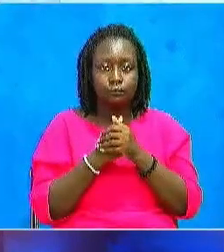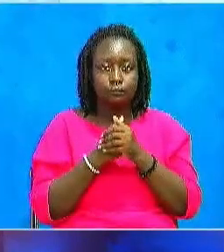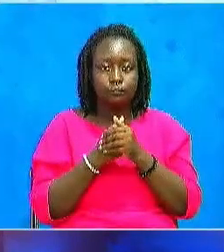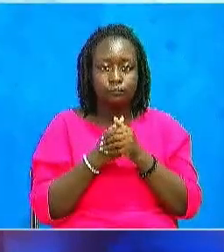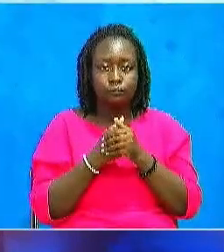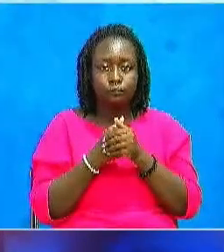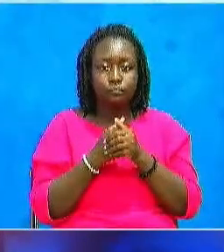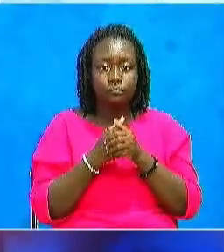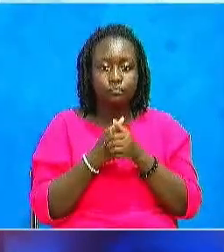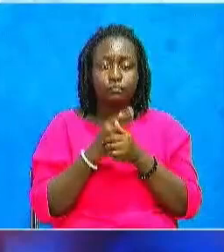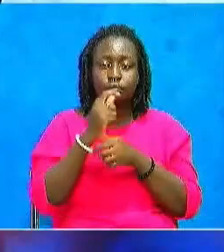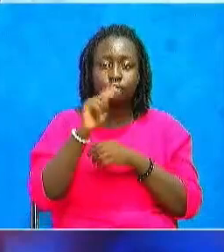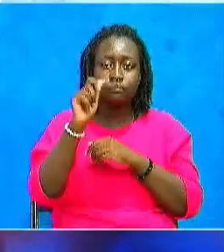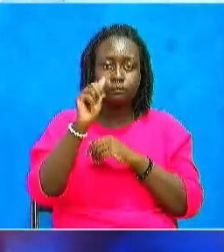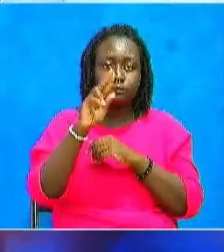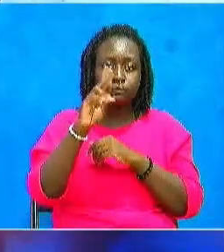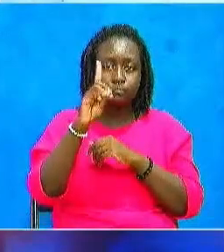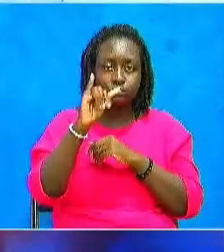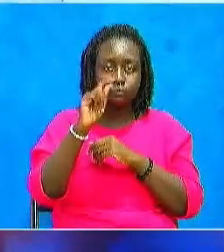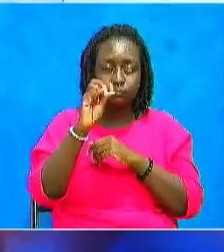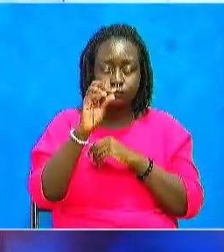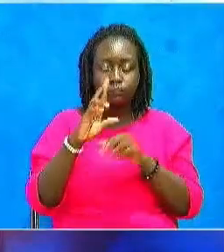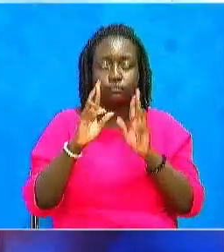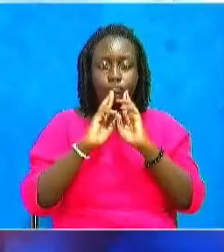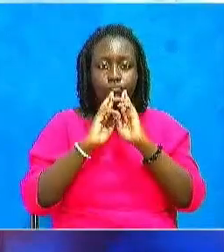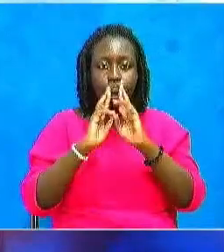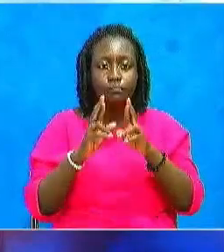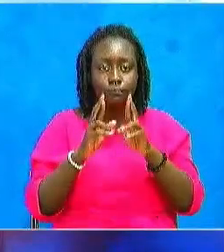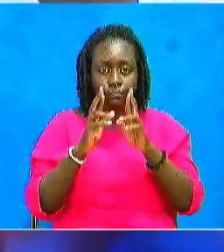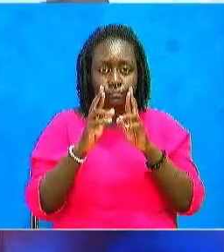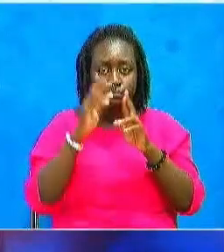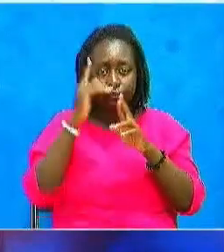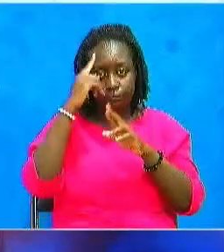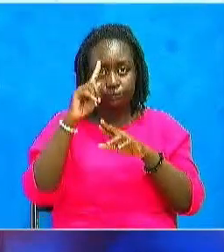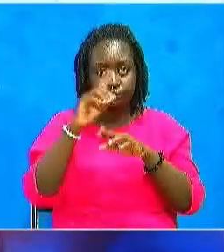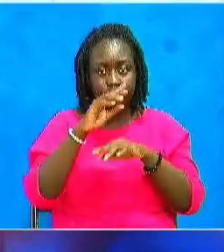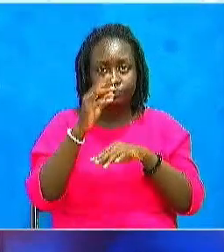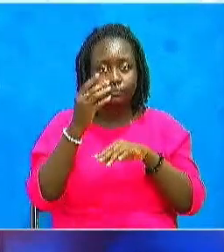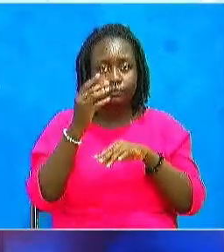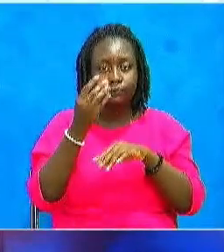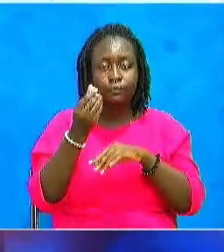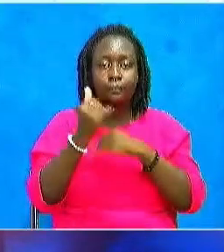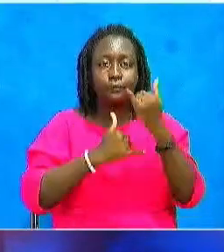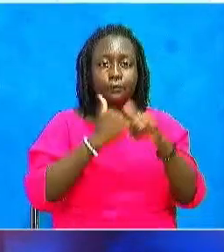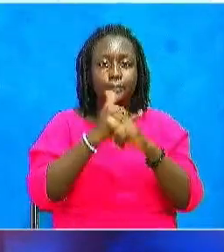The Auditor General's report for Nakuru County Executive Financial Year